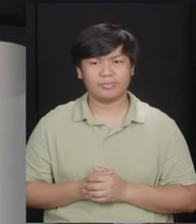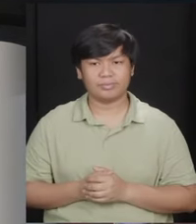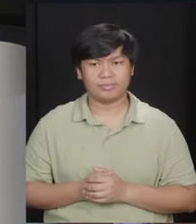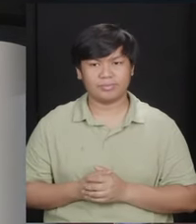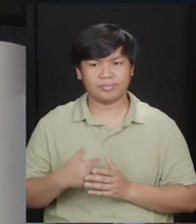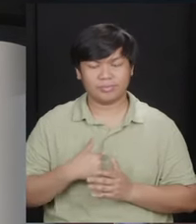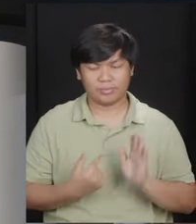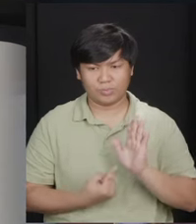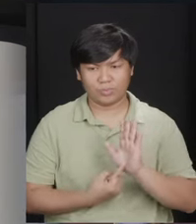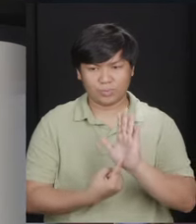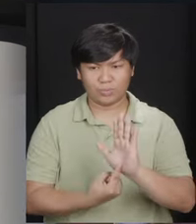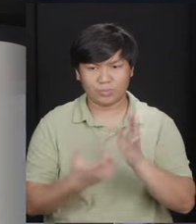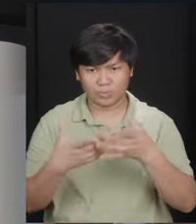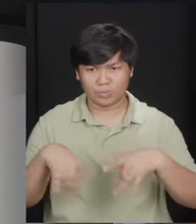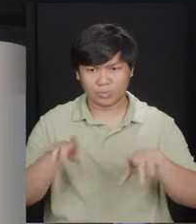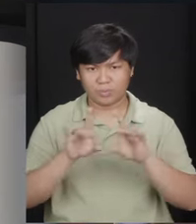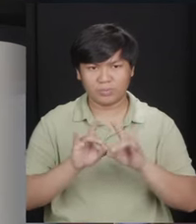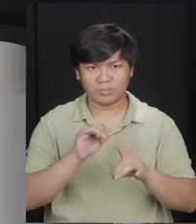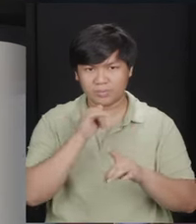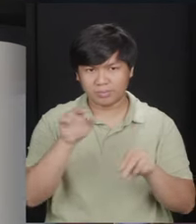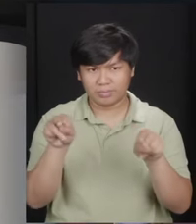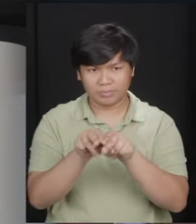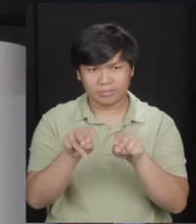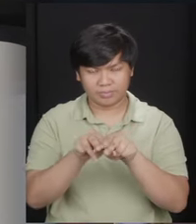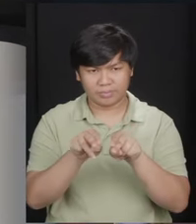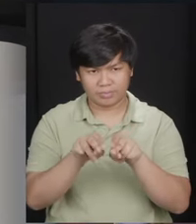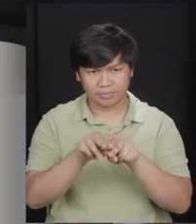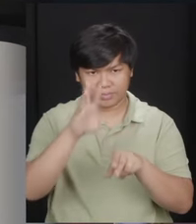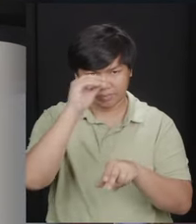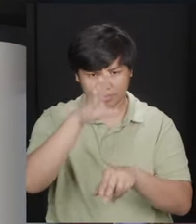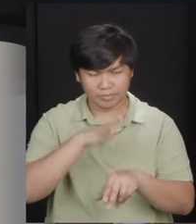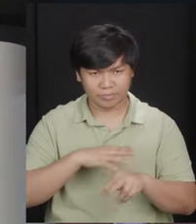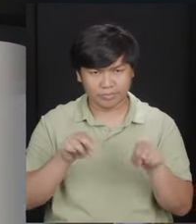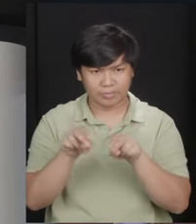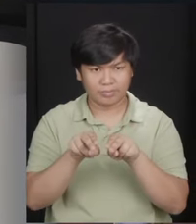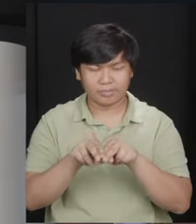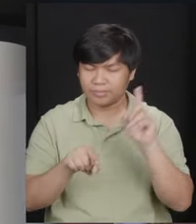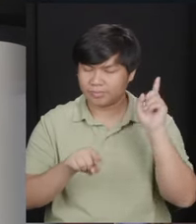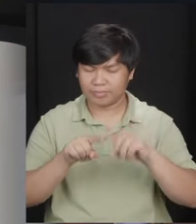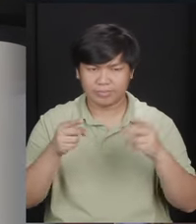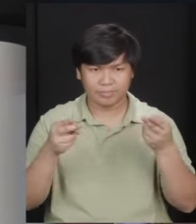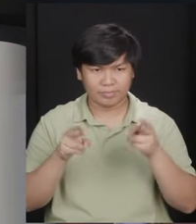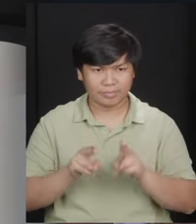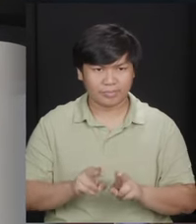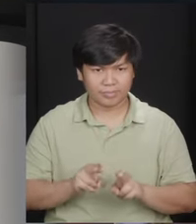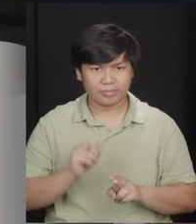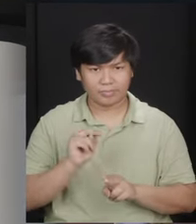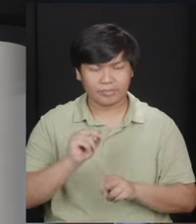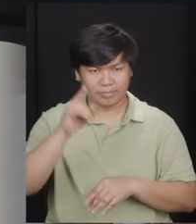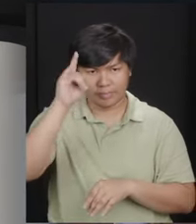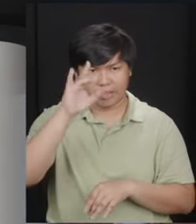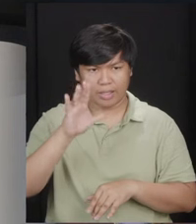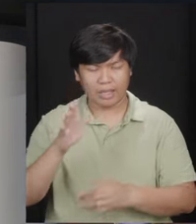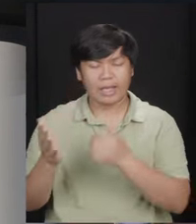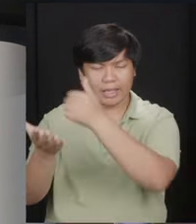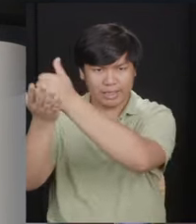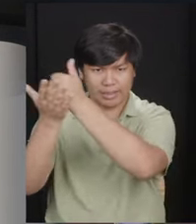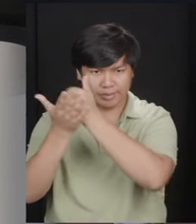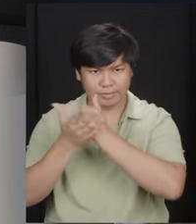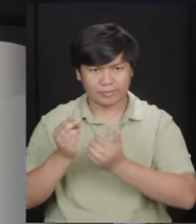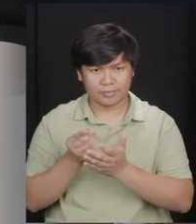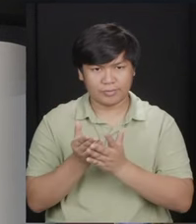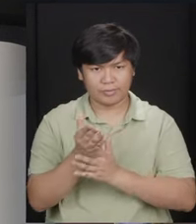to emphasize that these are not done naturally by our nature. It's impossible. They require God's enabling through His